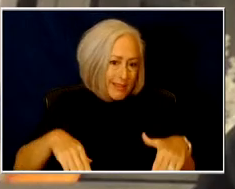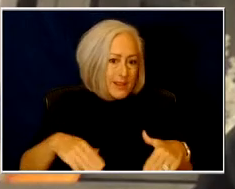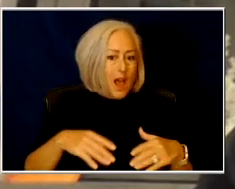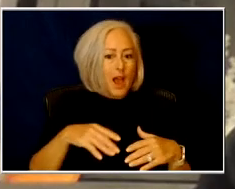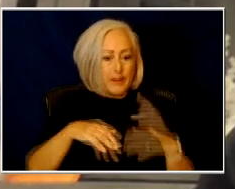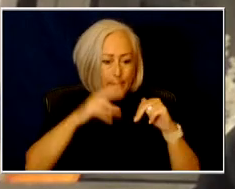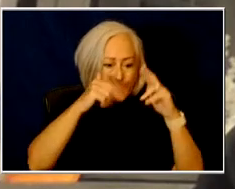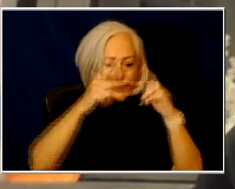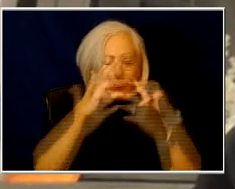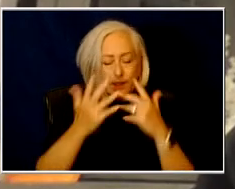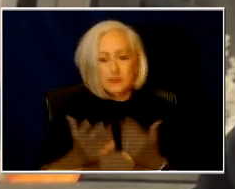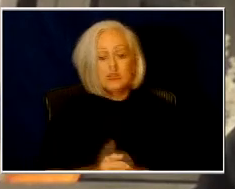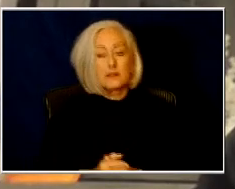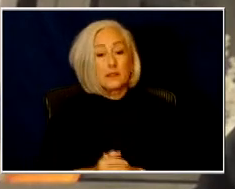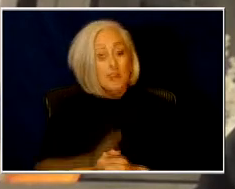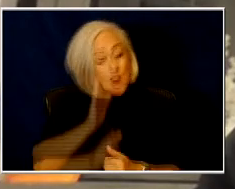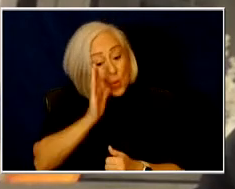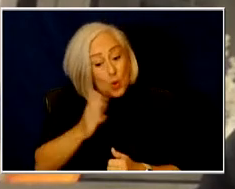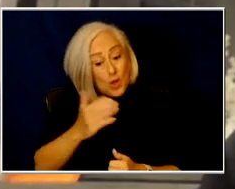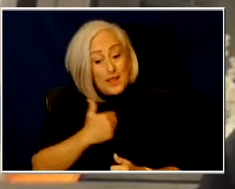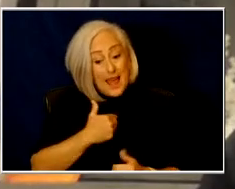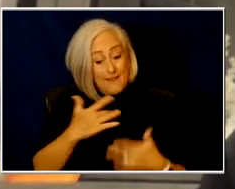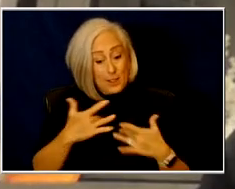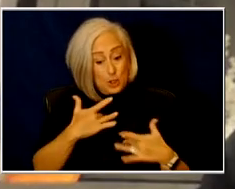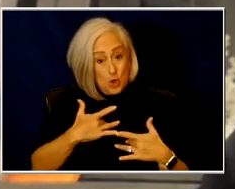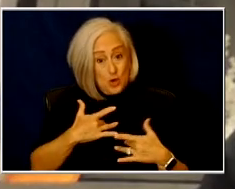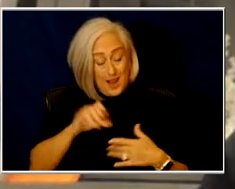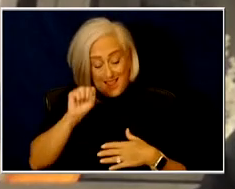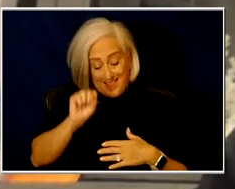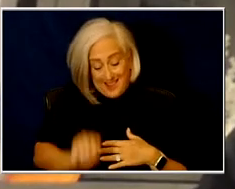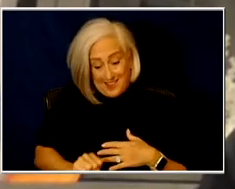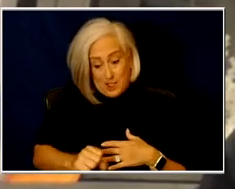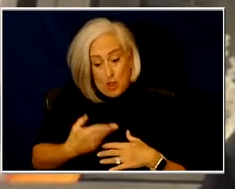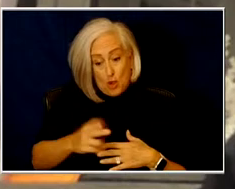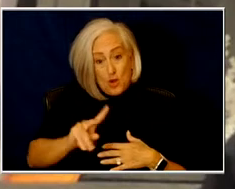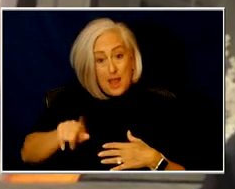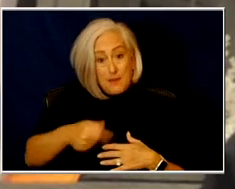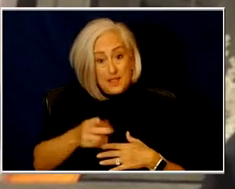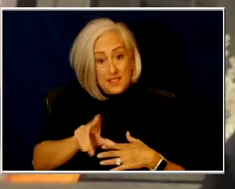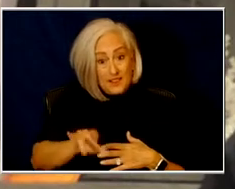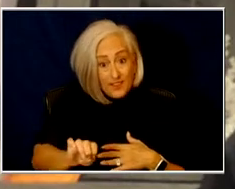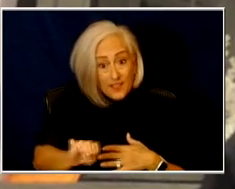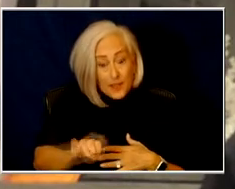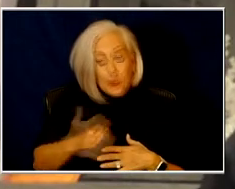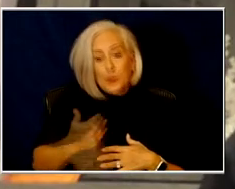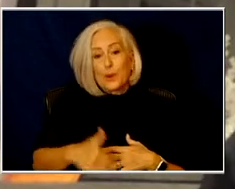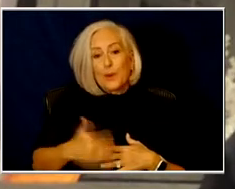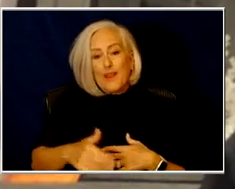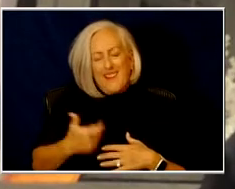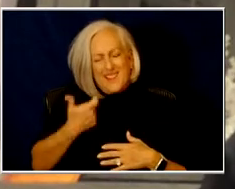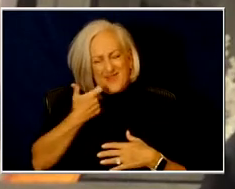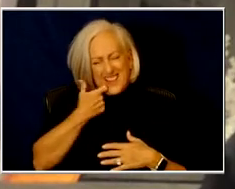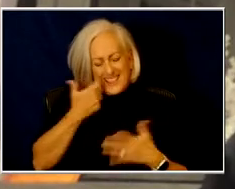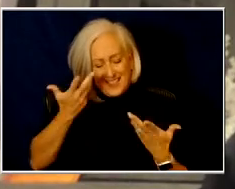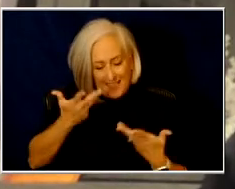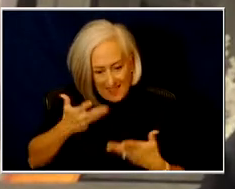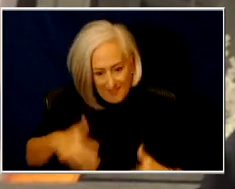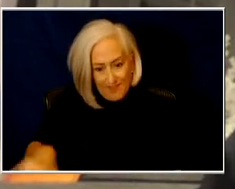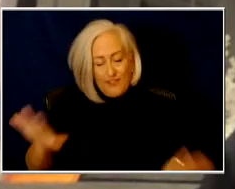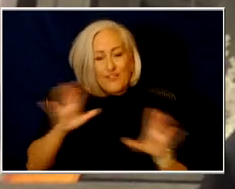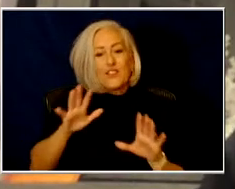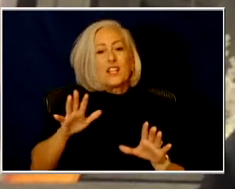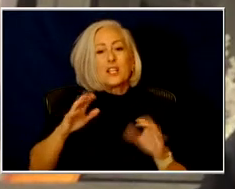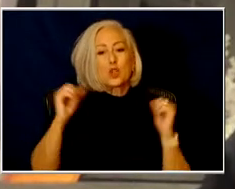as you know the southern hemisphere just came out of their winter and they were walloped by influenza